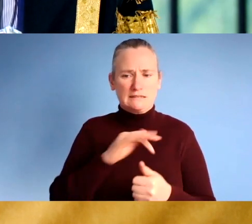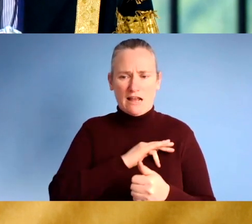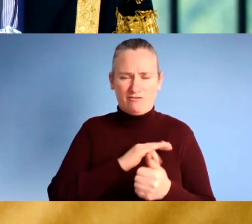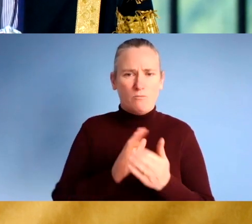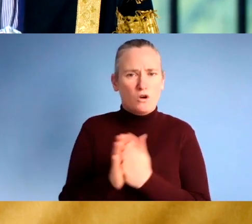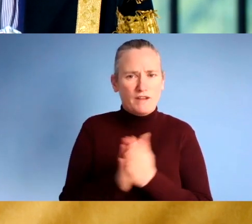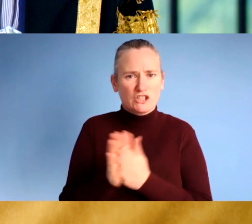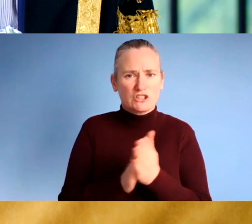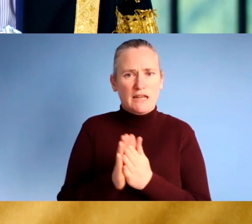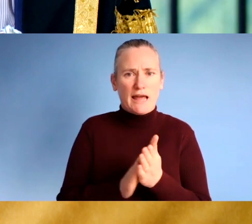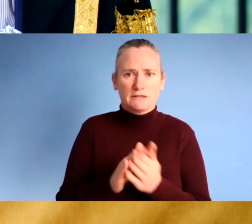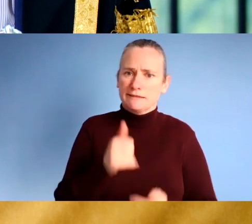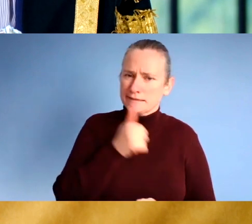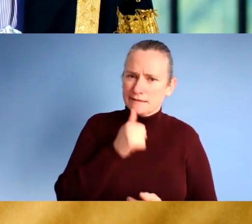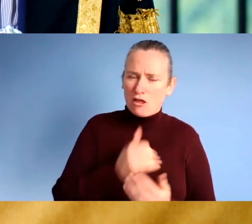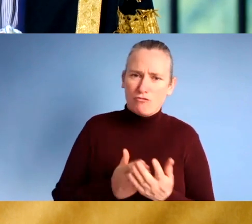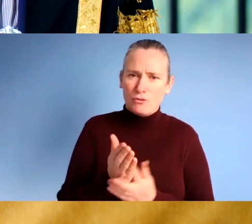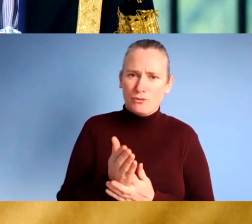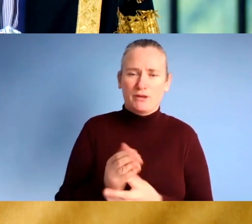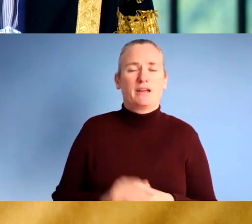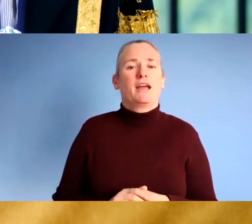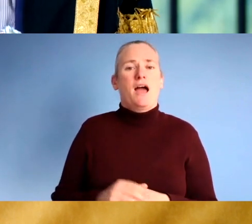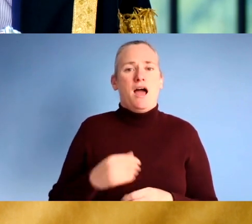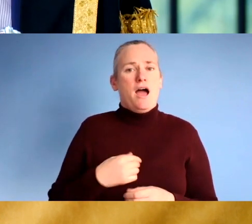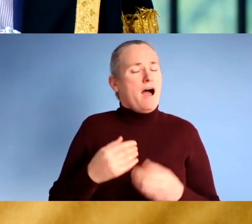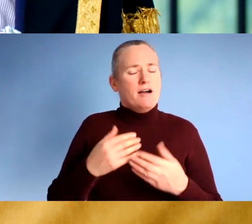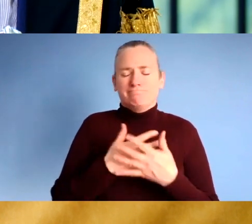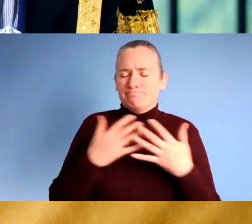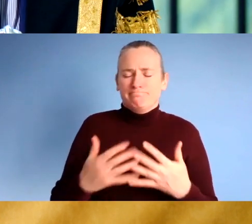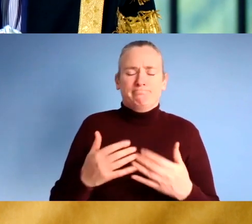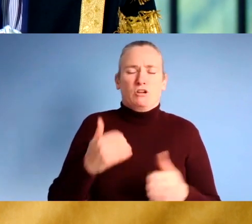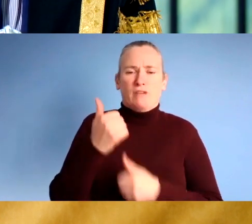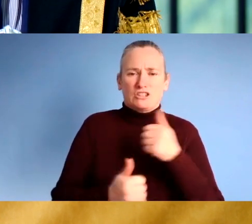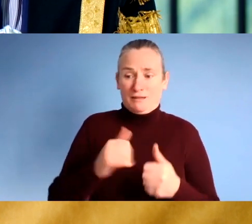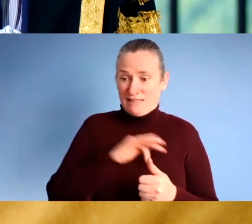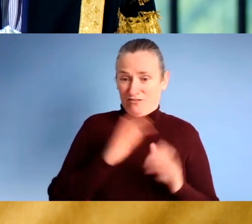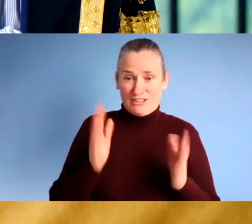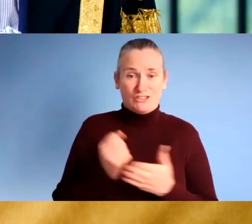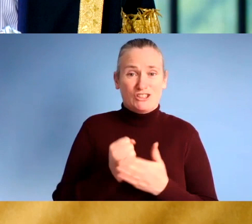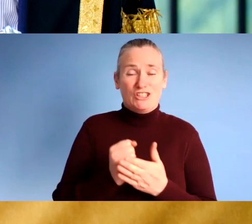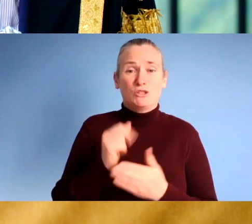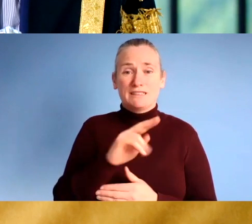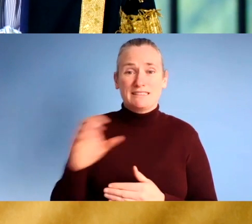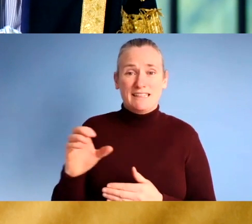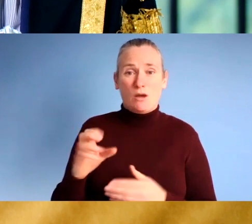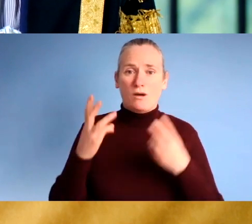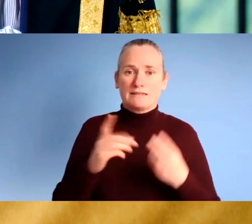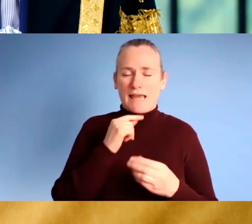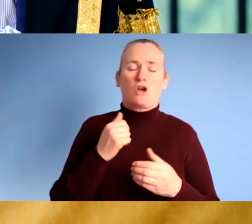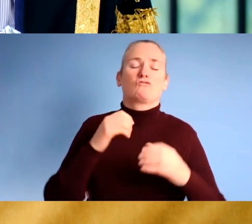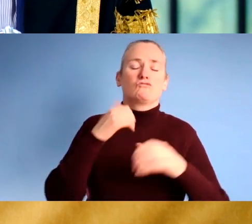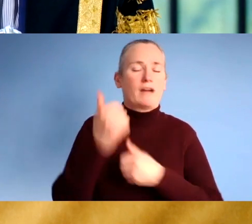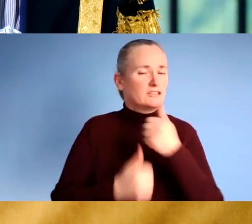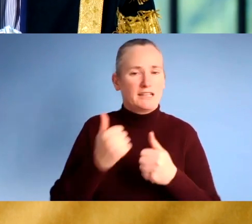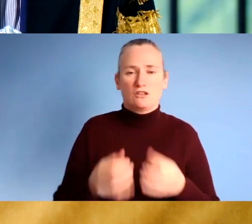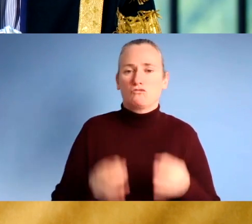talent, I want to offer you my heartfelt congratulations as a fellow UCC alumnus, and I want to say, Cór Gardagus, congratulations on